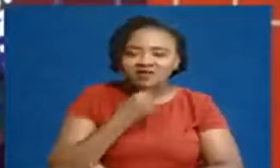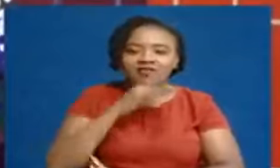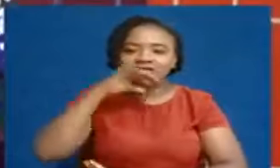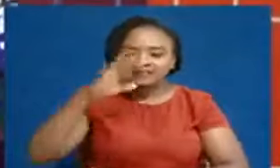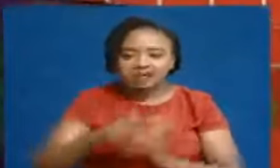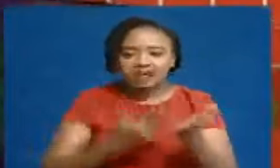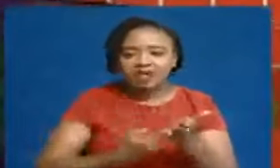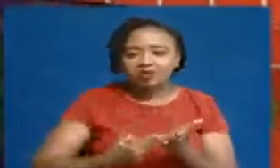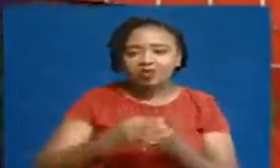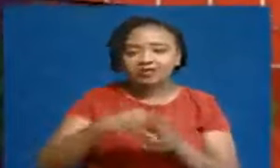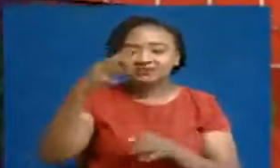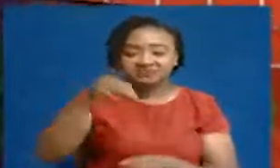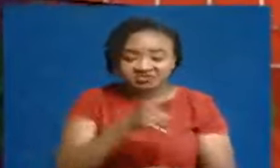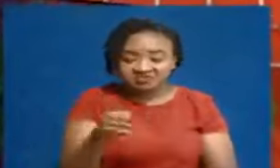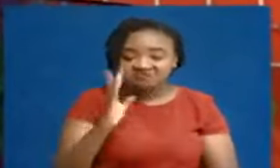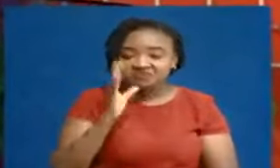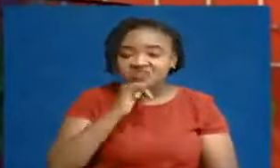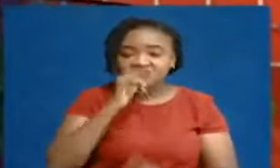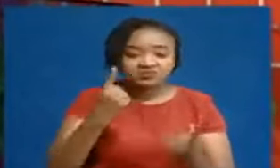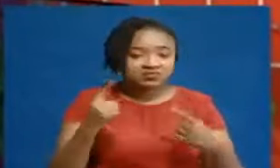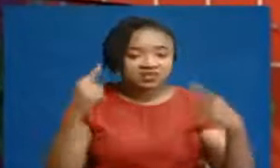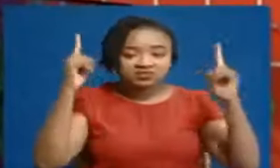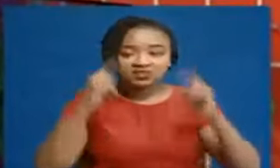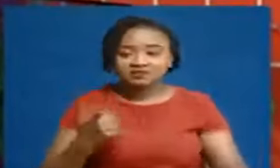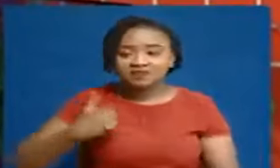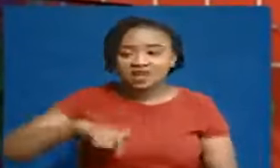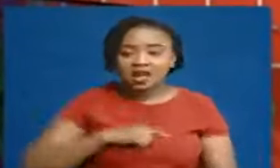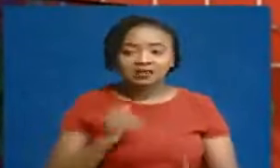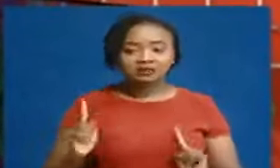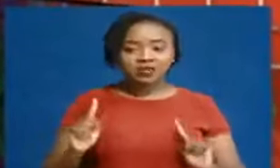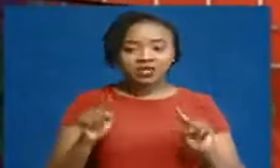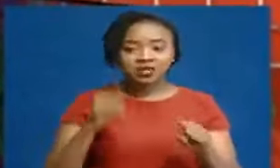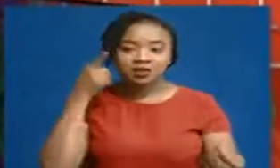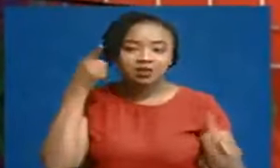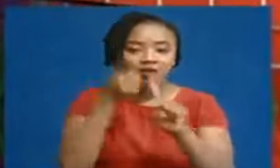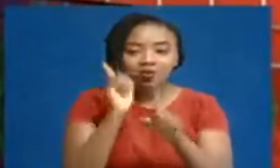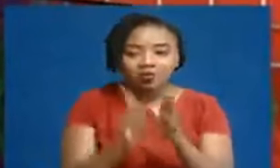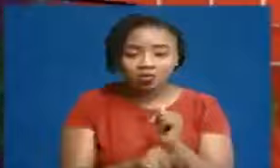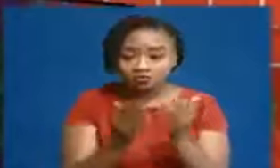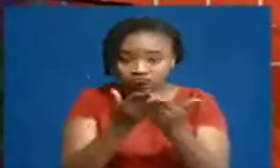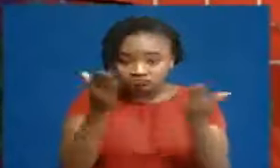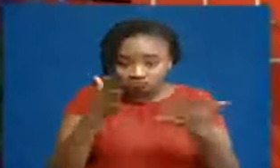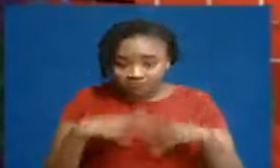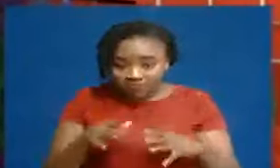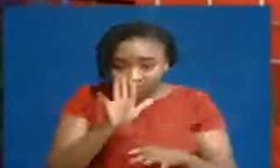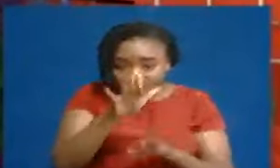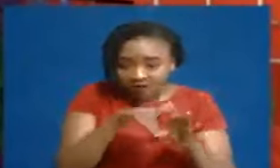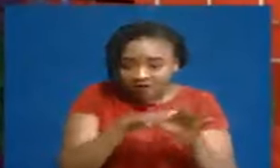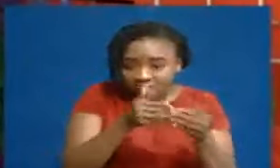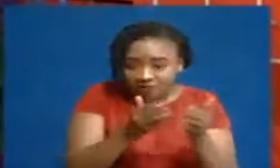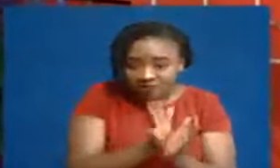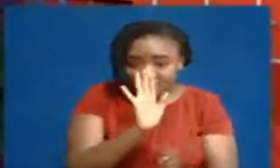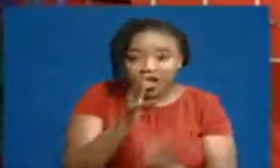not succeed. Tuko hapa kuhakikishia wale hawajapatikana ya kwamba kama upinzani